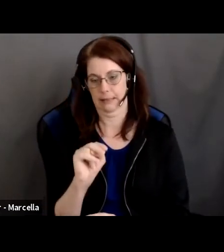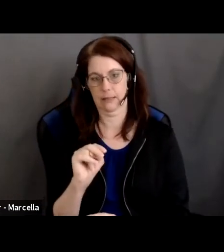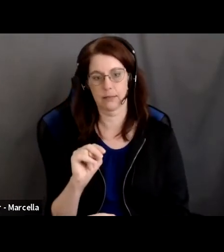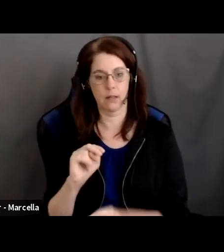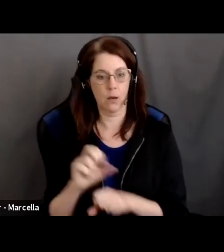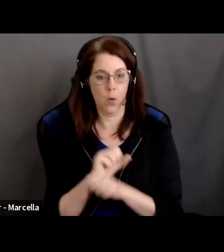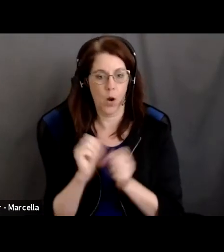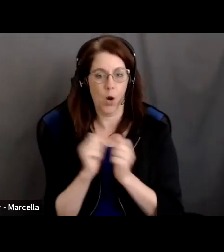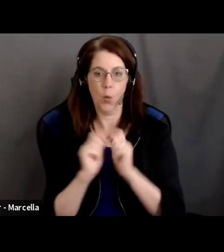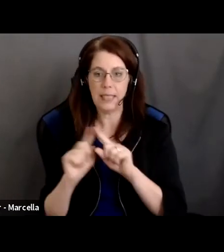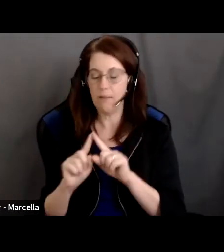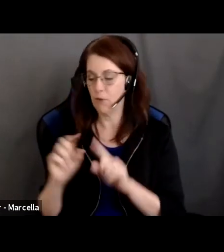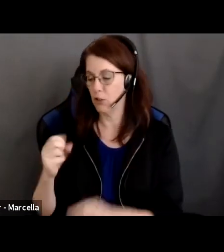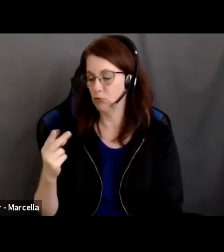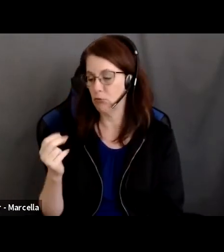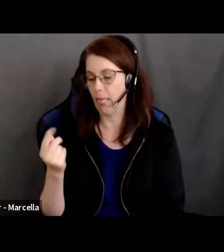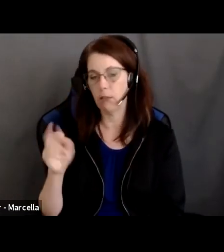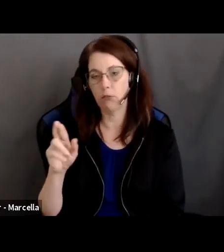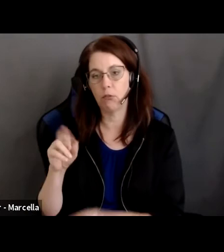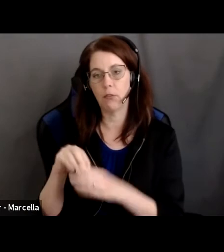different shelters in the community.